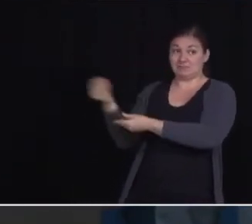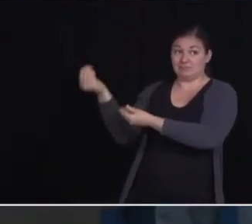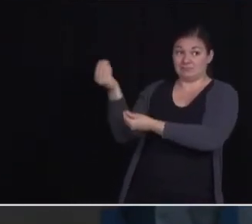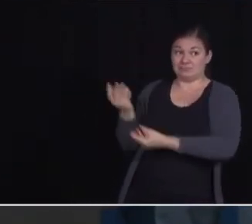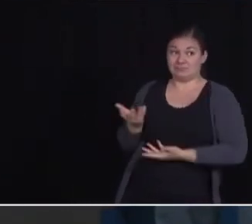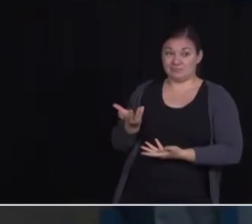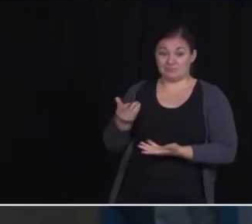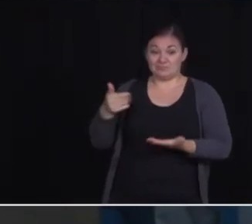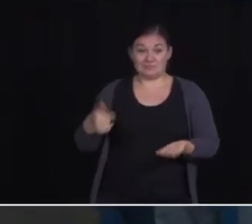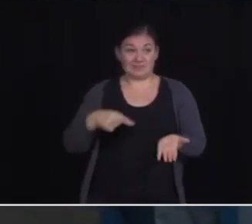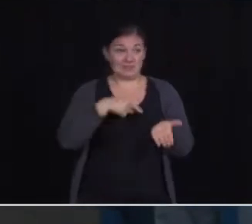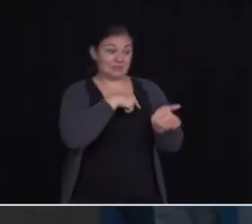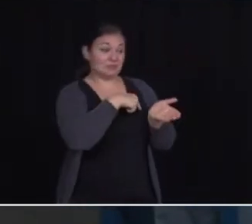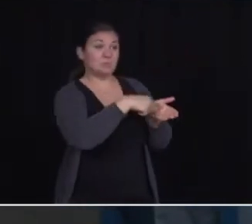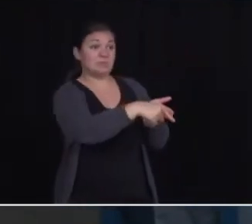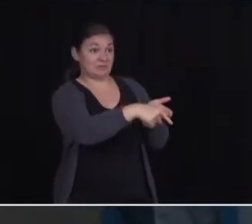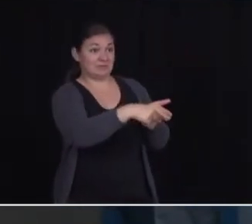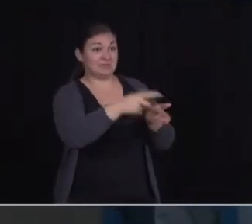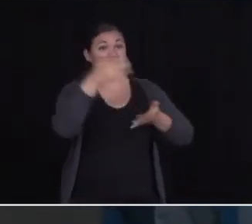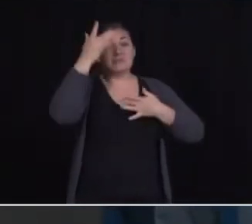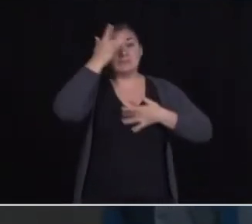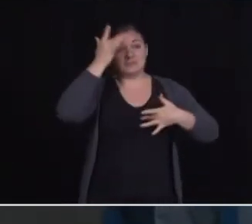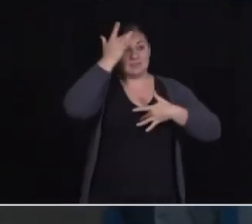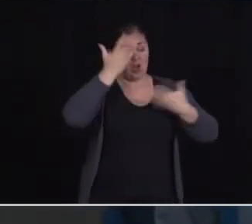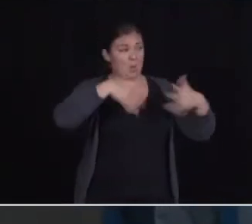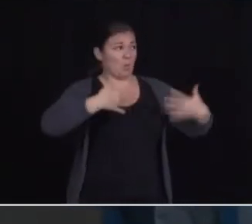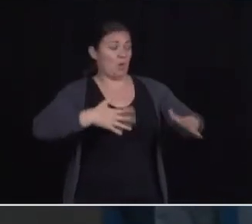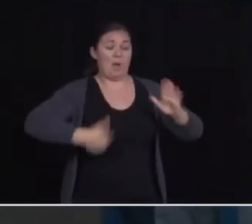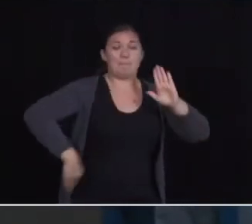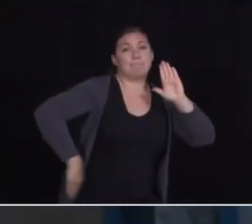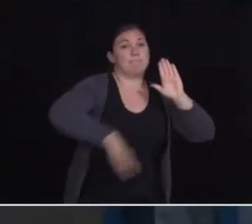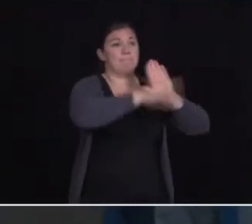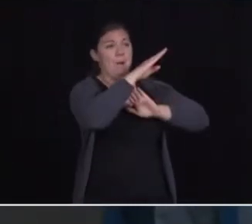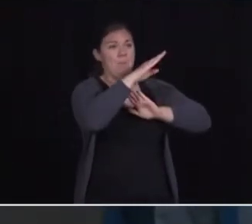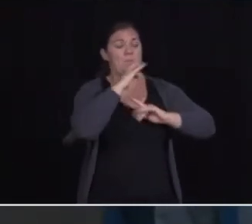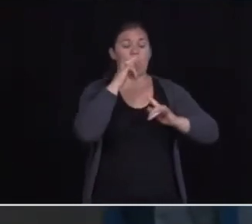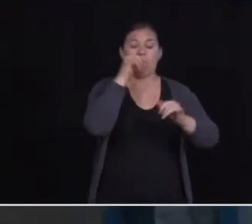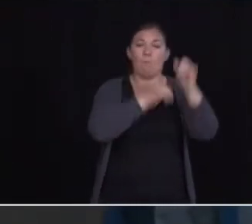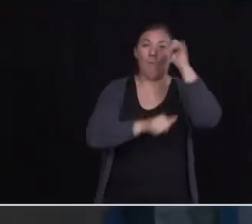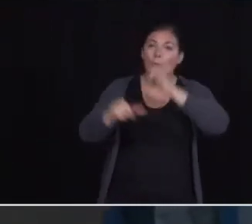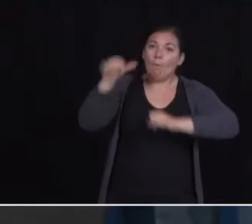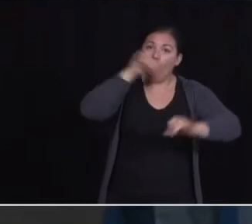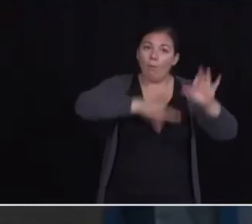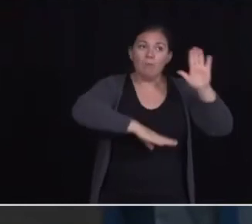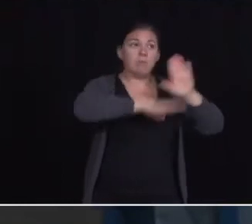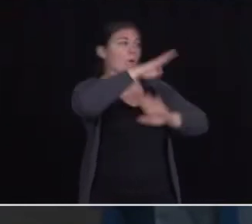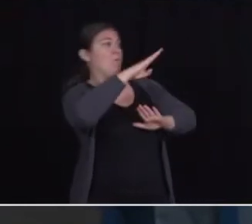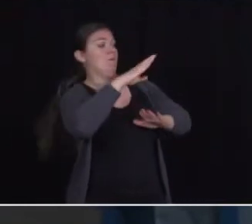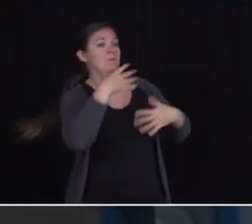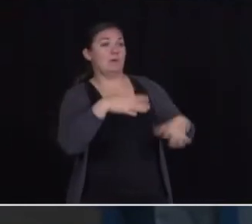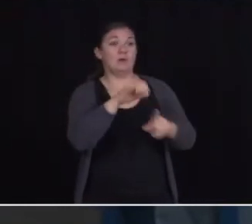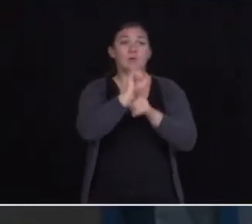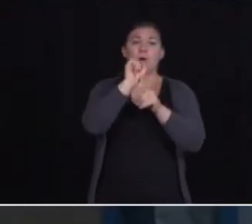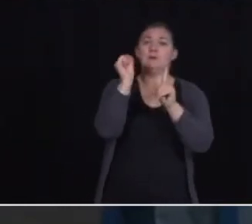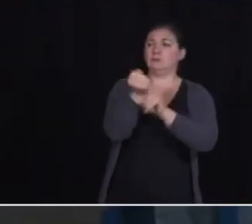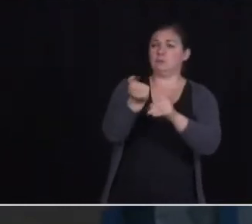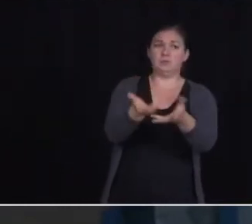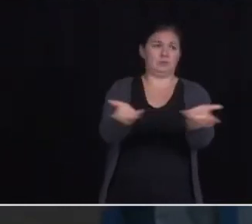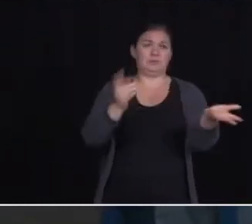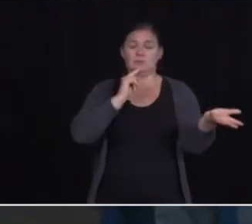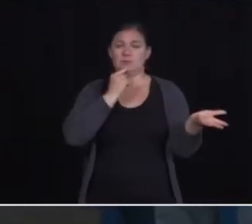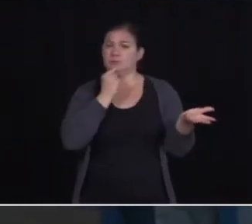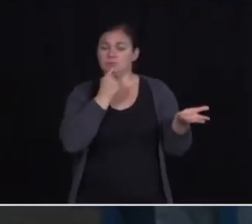an alarming rate. My friends, the situation today is extremely serious. On September